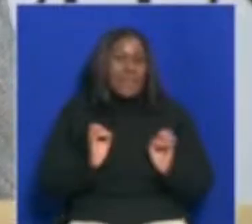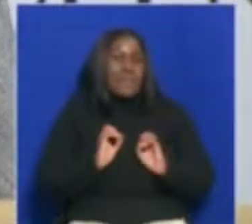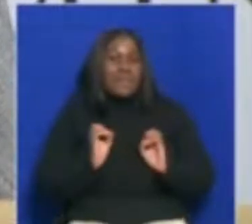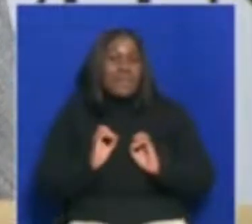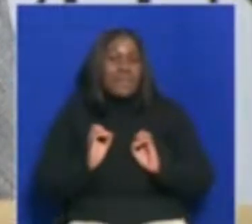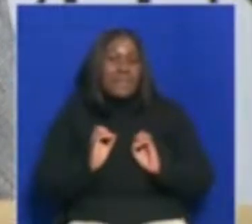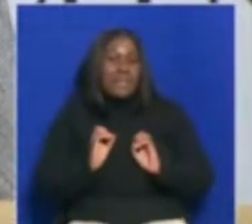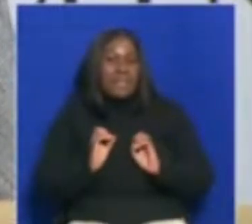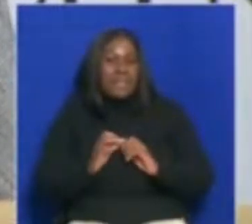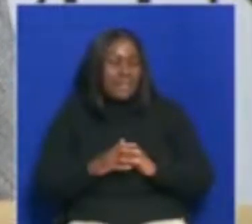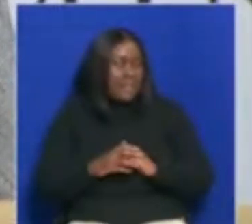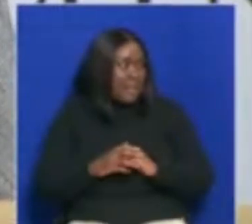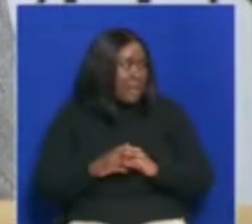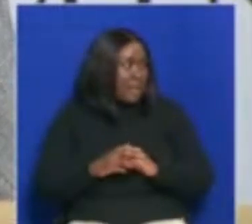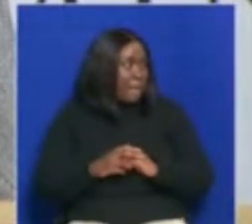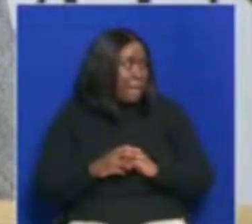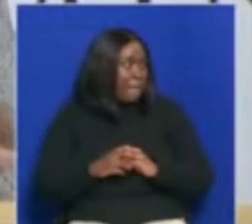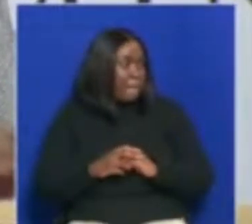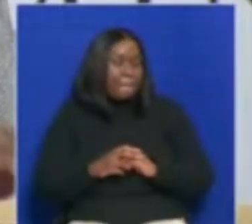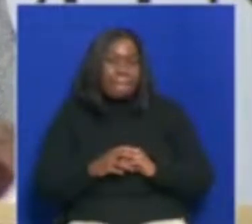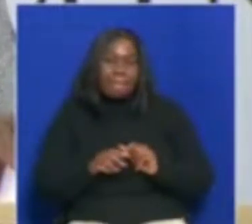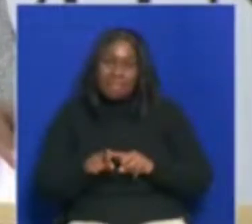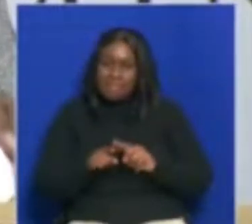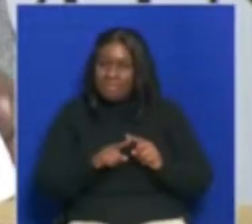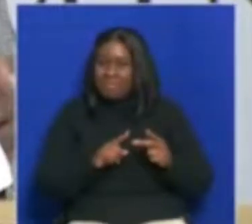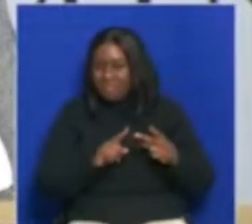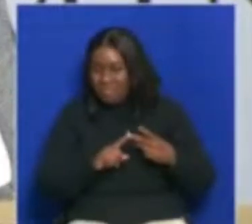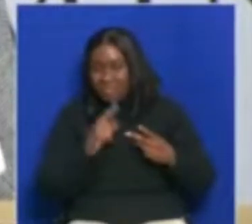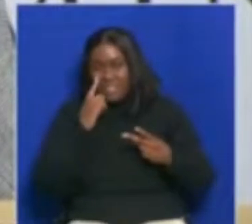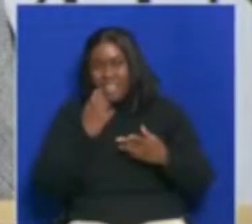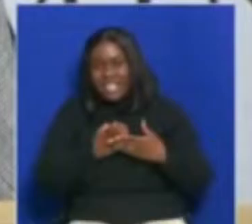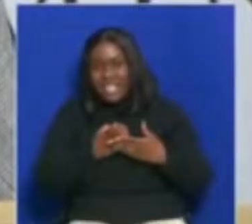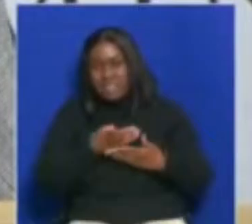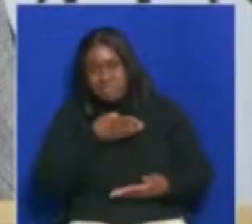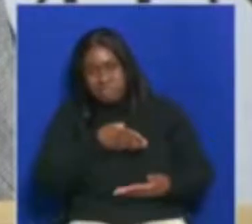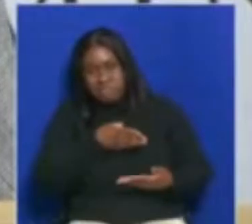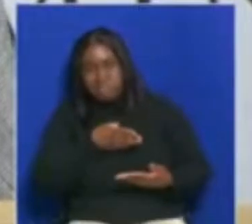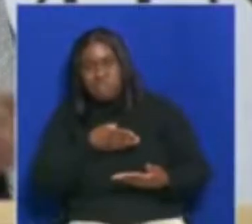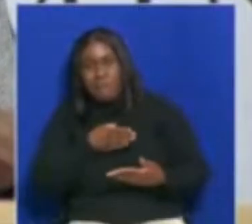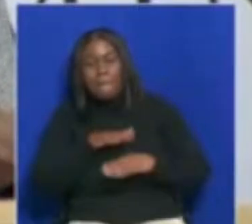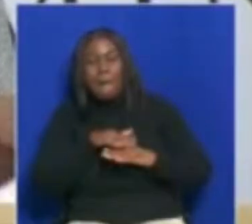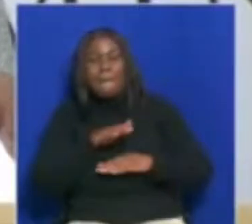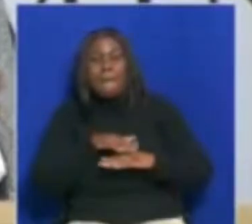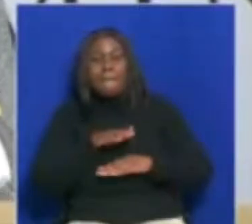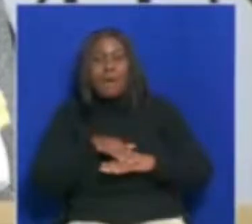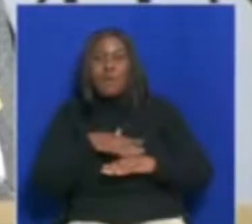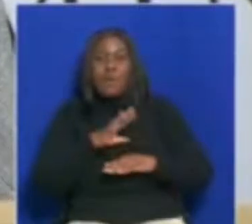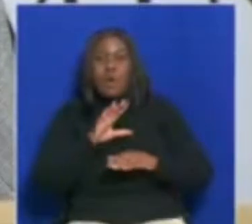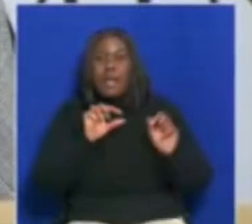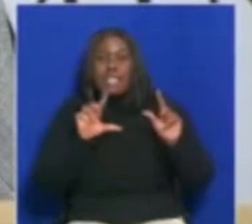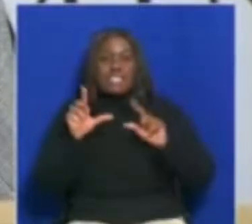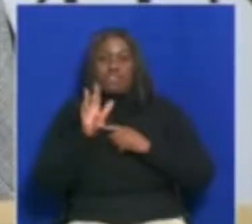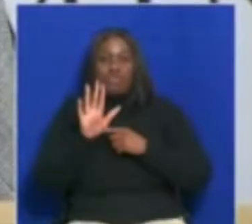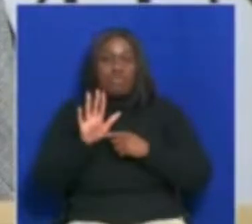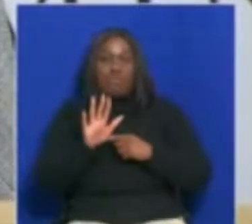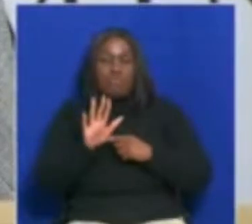there are other evidence that's in this file that we don't want to disclose because it's still under,